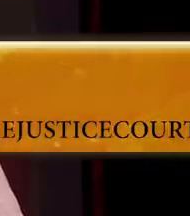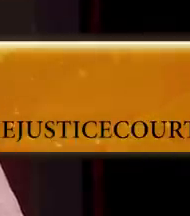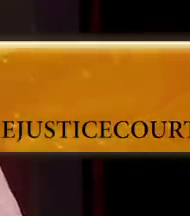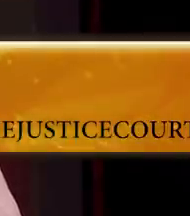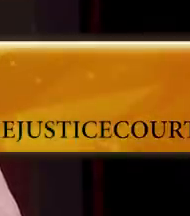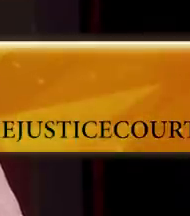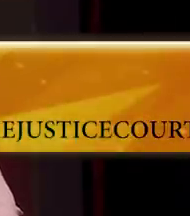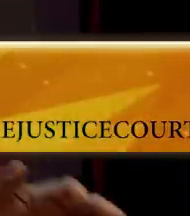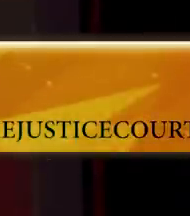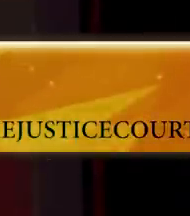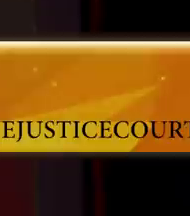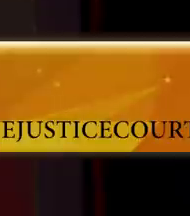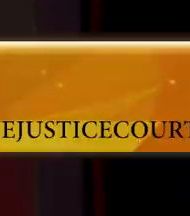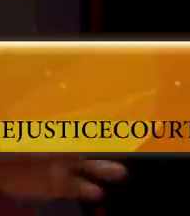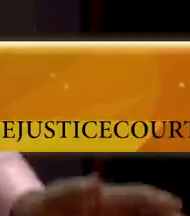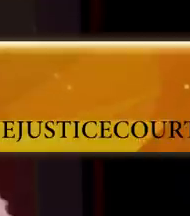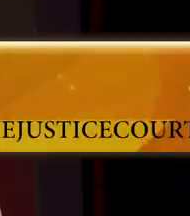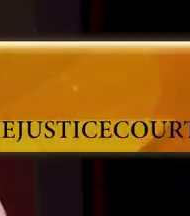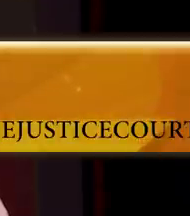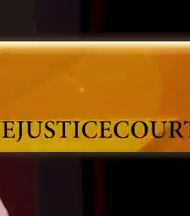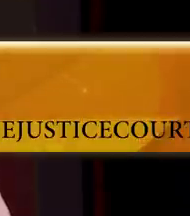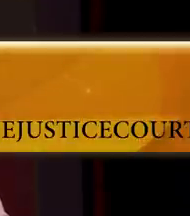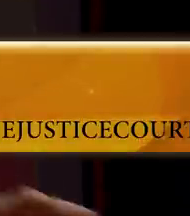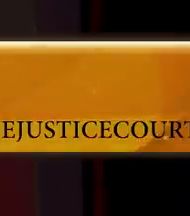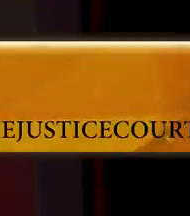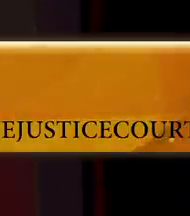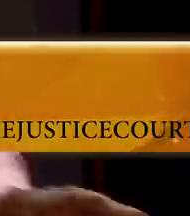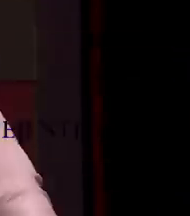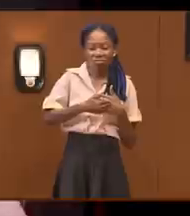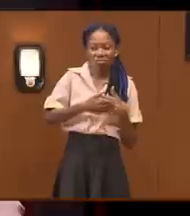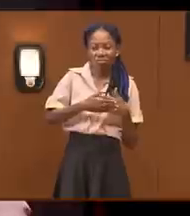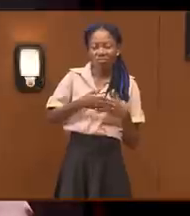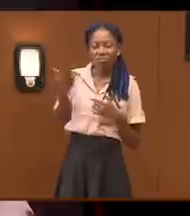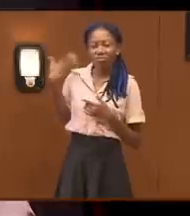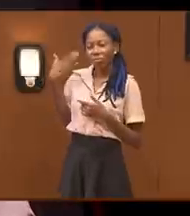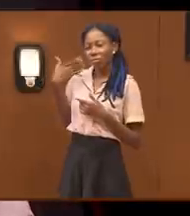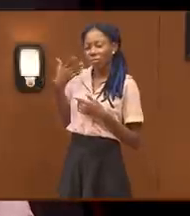I don't want to be returning back what they say, what has passed.